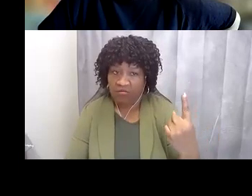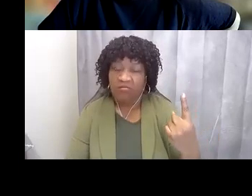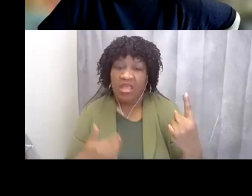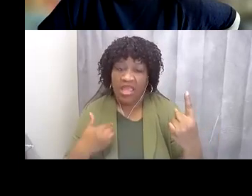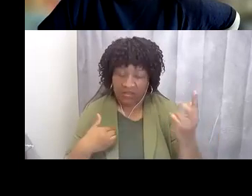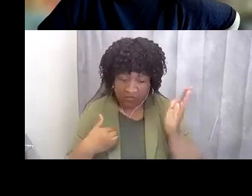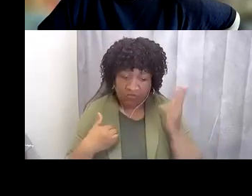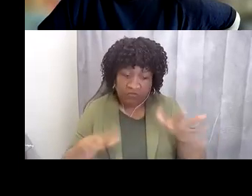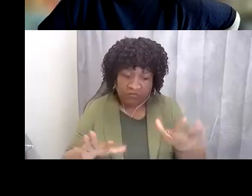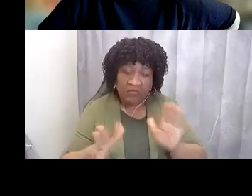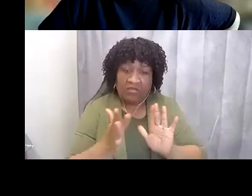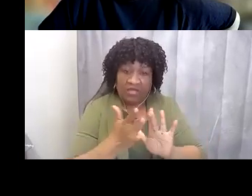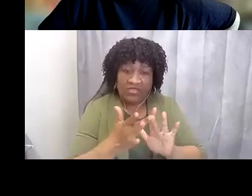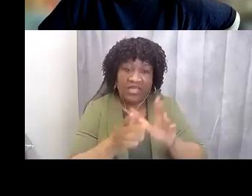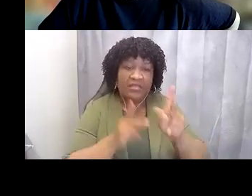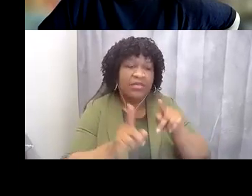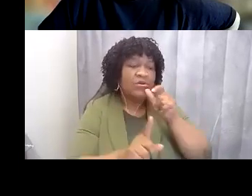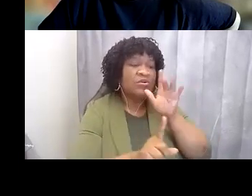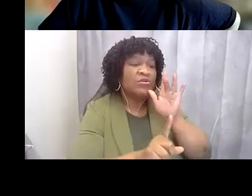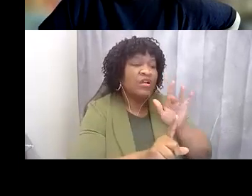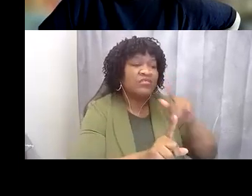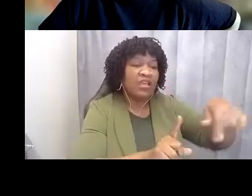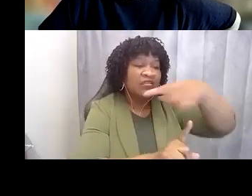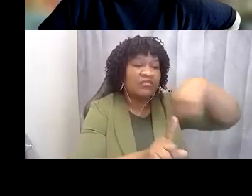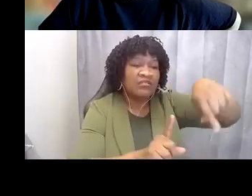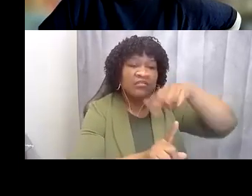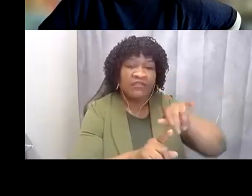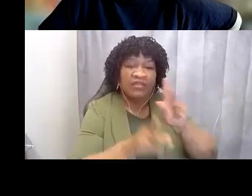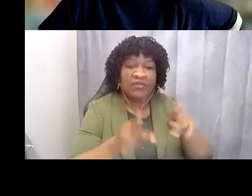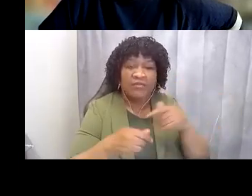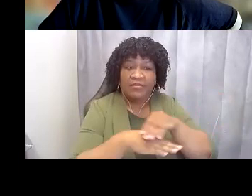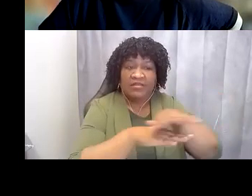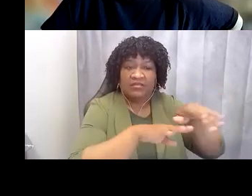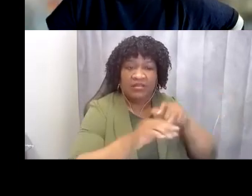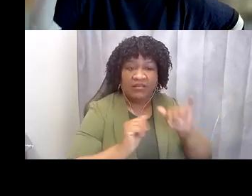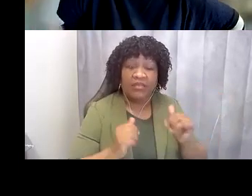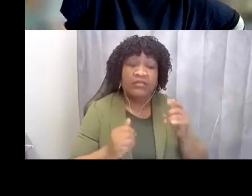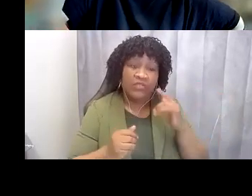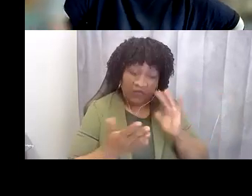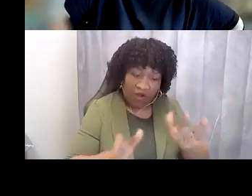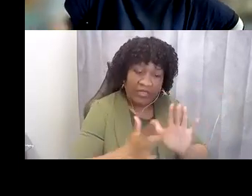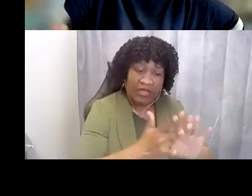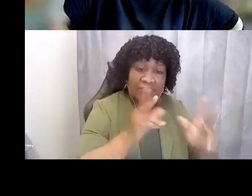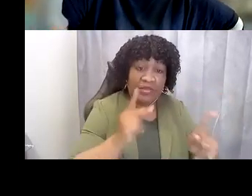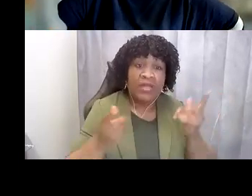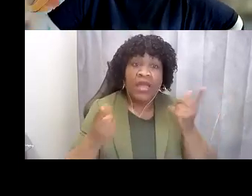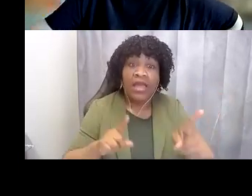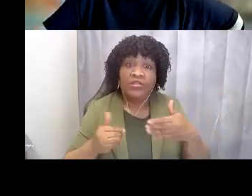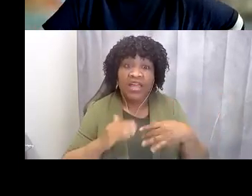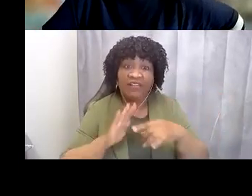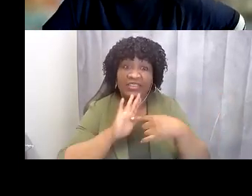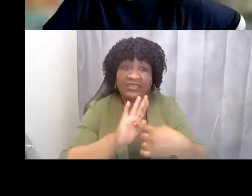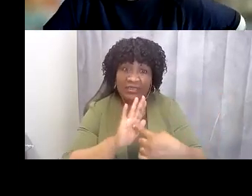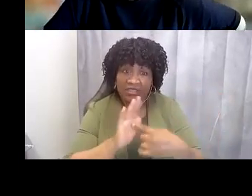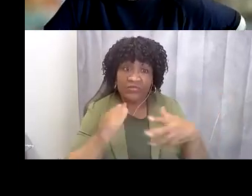contacting the folks that he could have exposed. So anyone who has the symptoms that I just mentioned